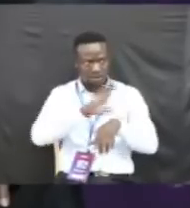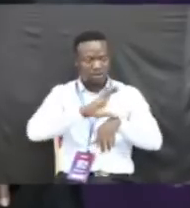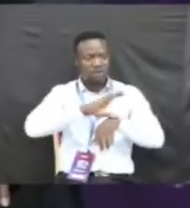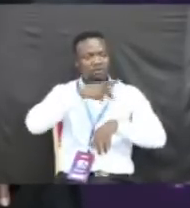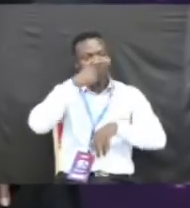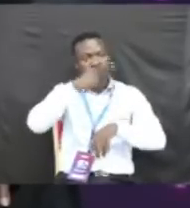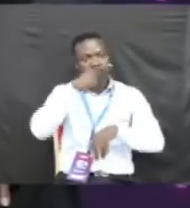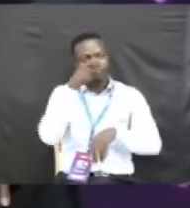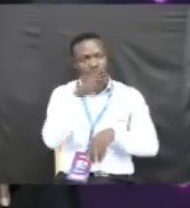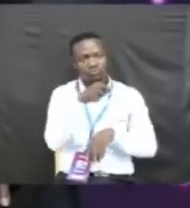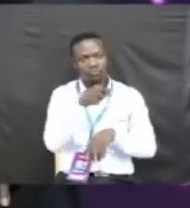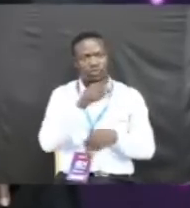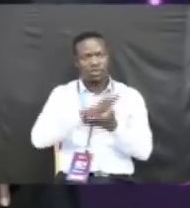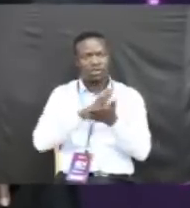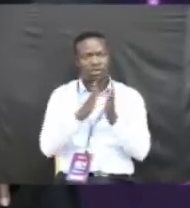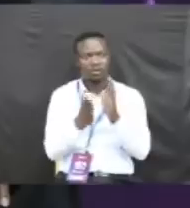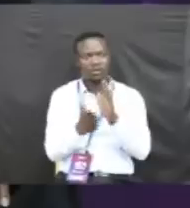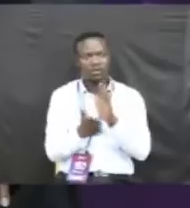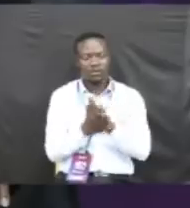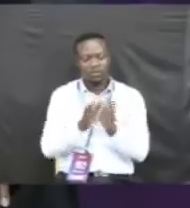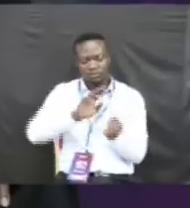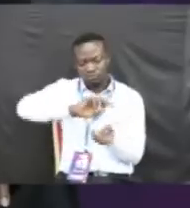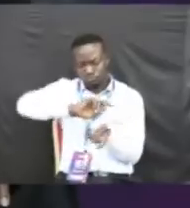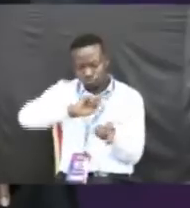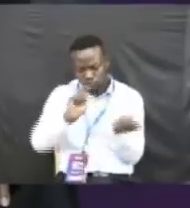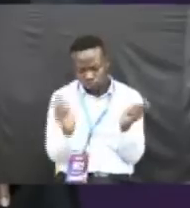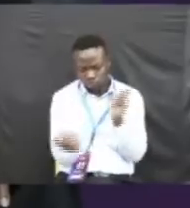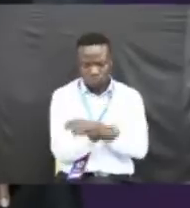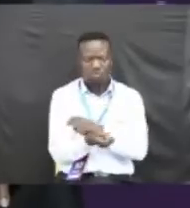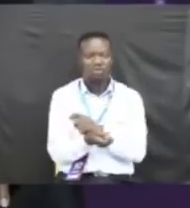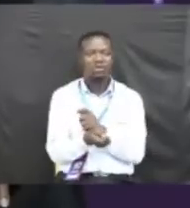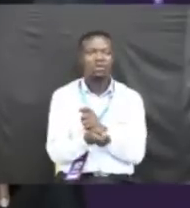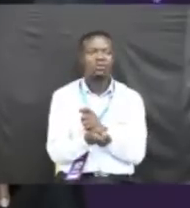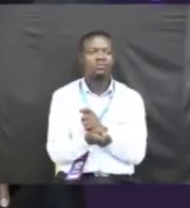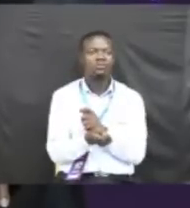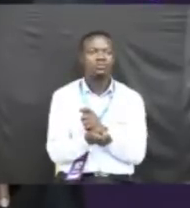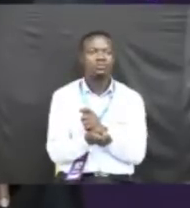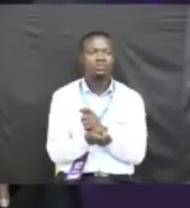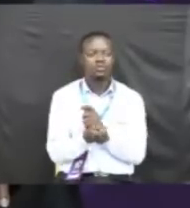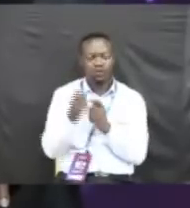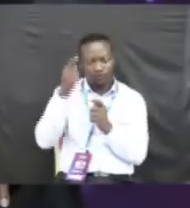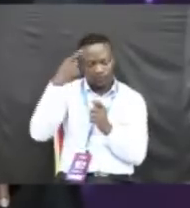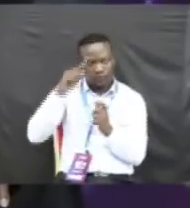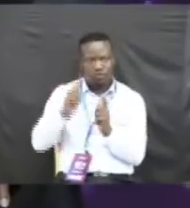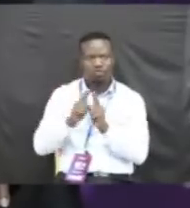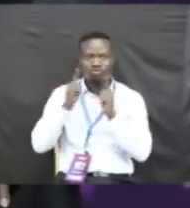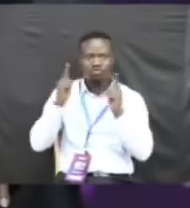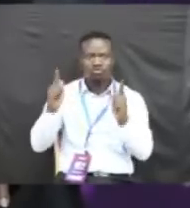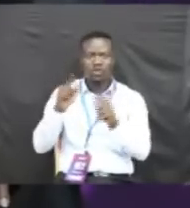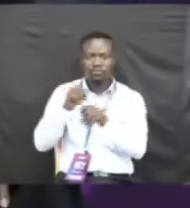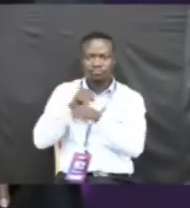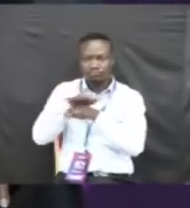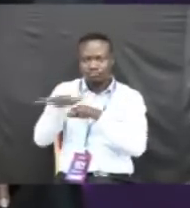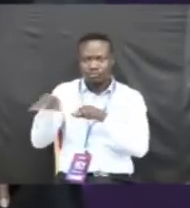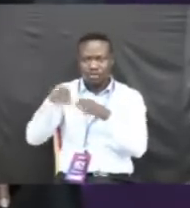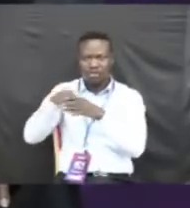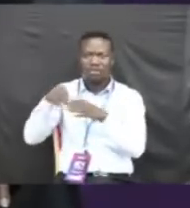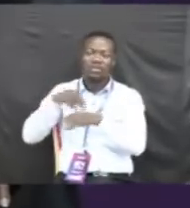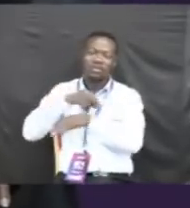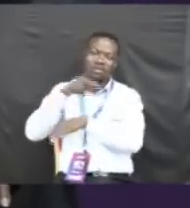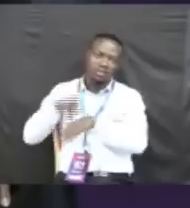Pentecost might be repositioned uh as uh for maximum impact in the